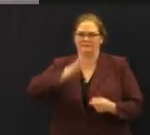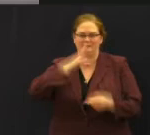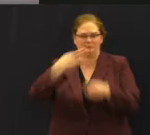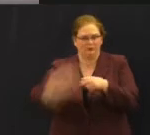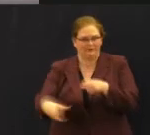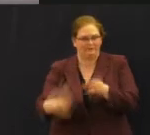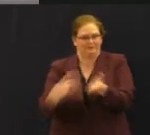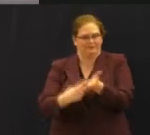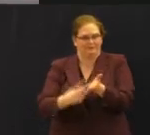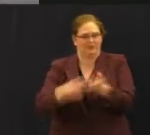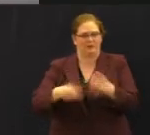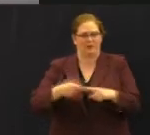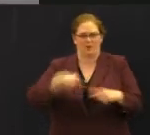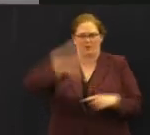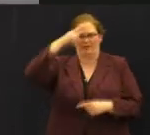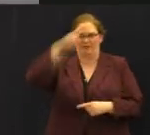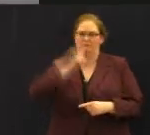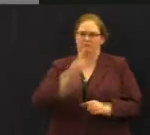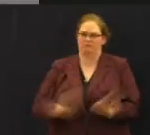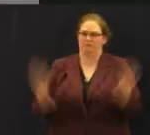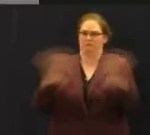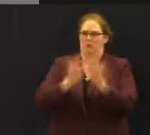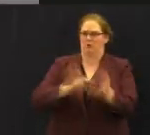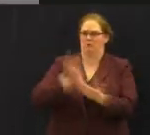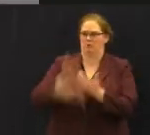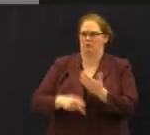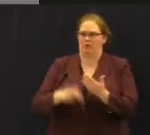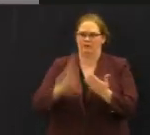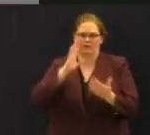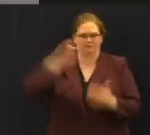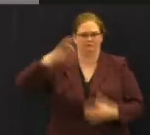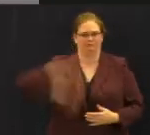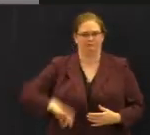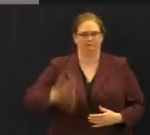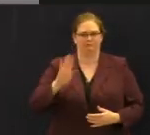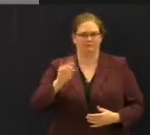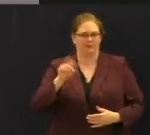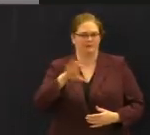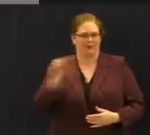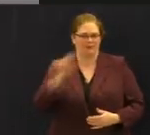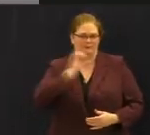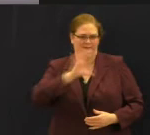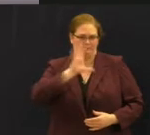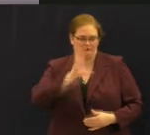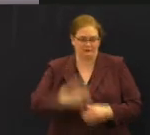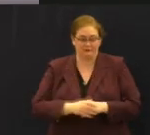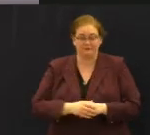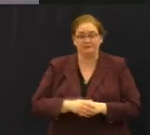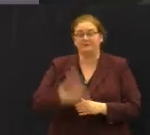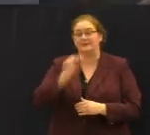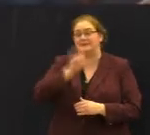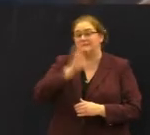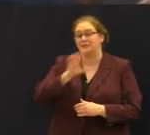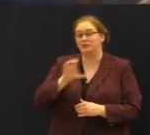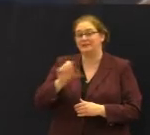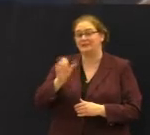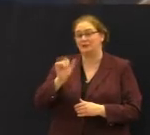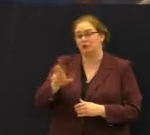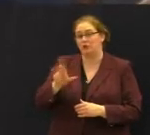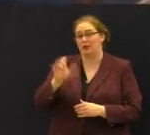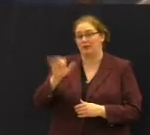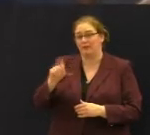briefly about what we think is an important program that has benefited Bucks County seniors. So the Senior Connect program was